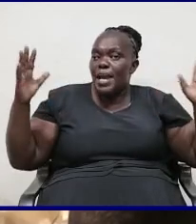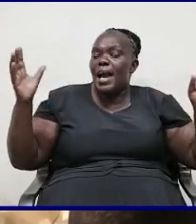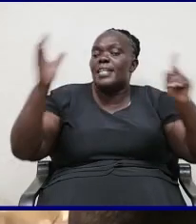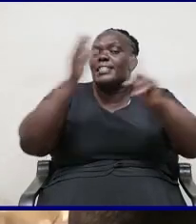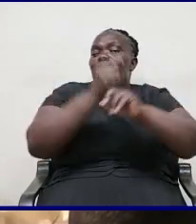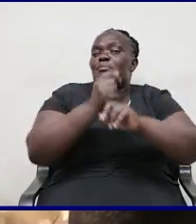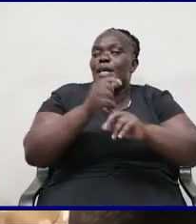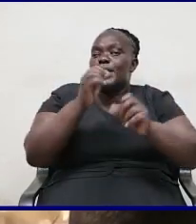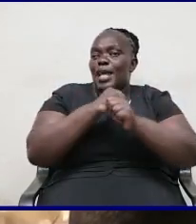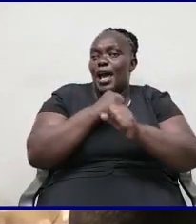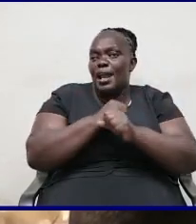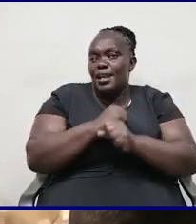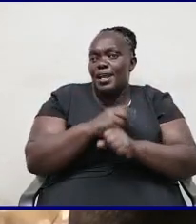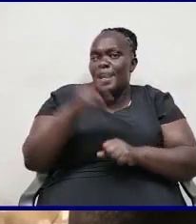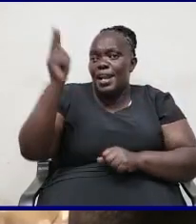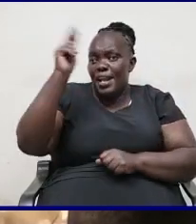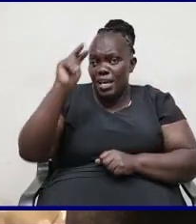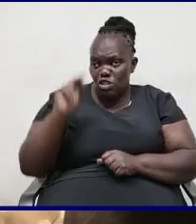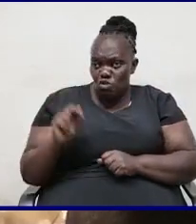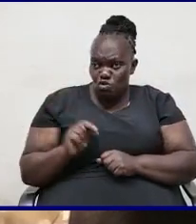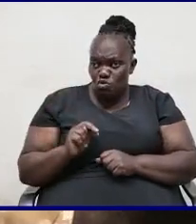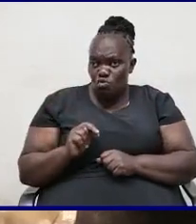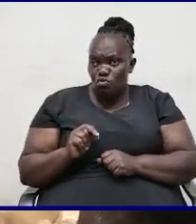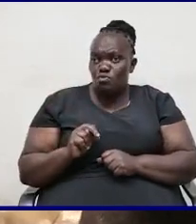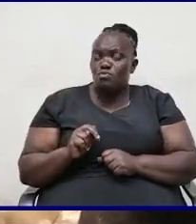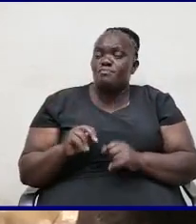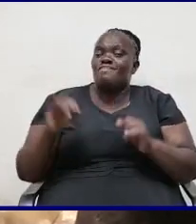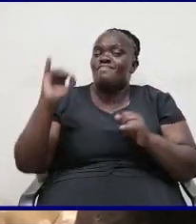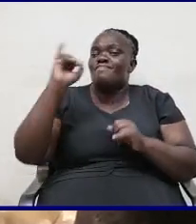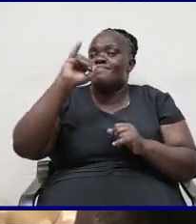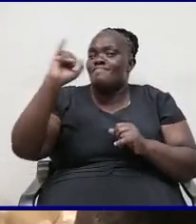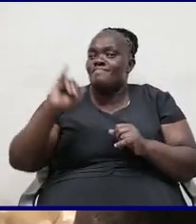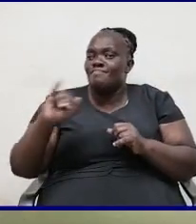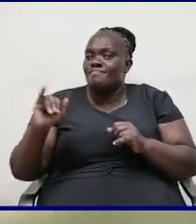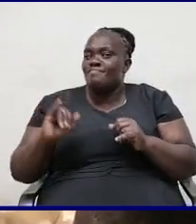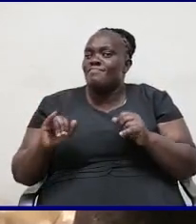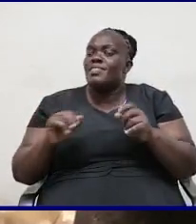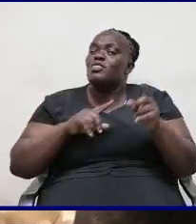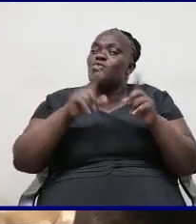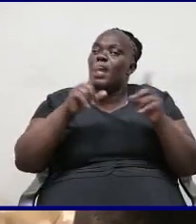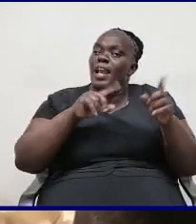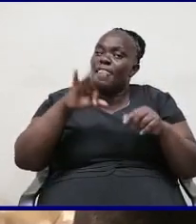we have done, is the national mapping of touristic